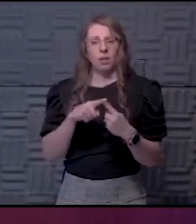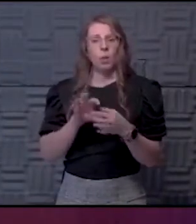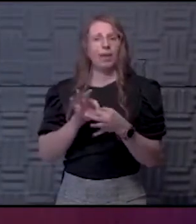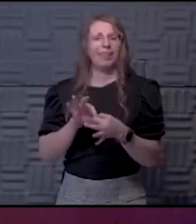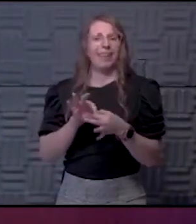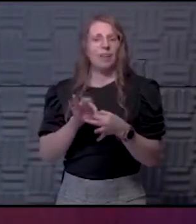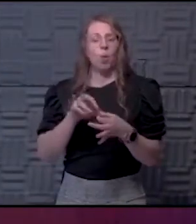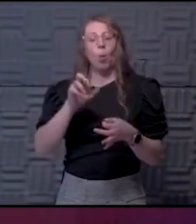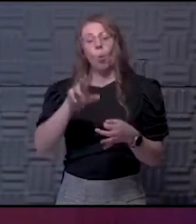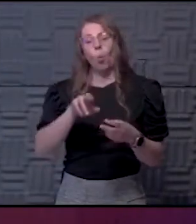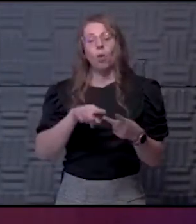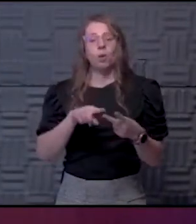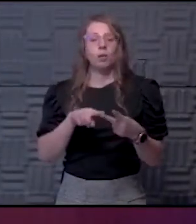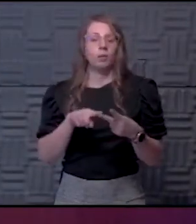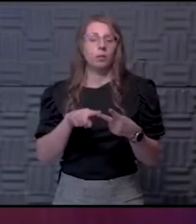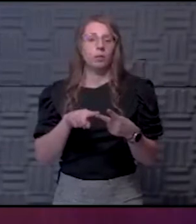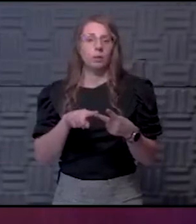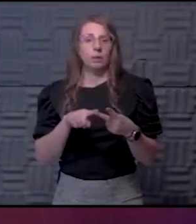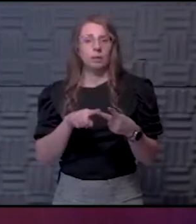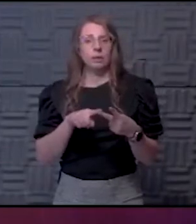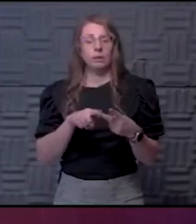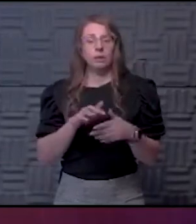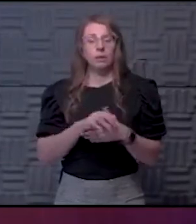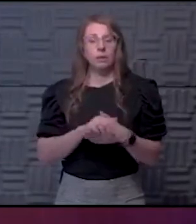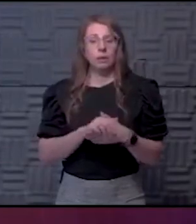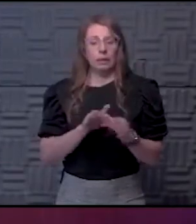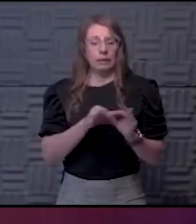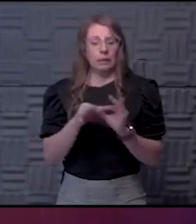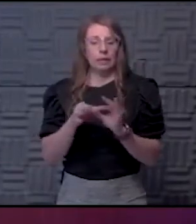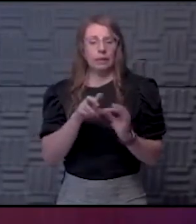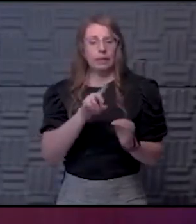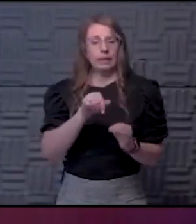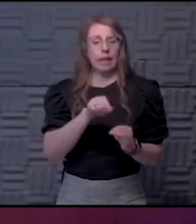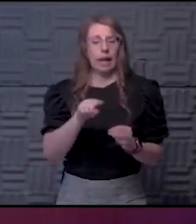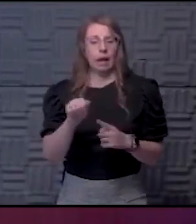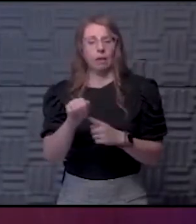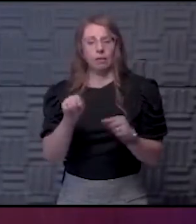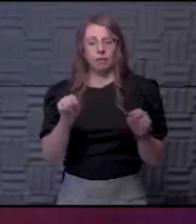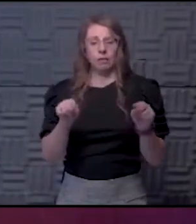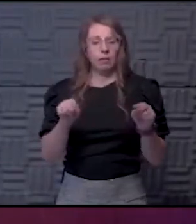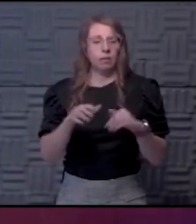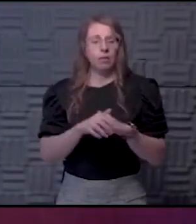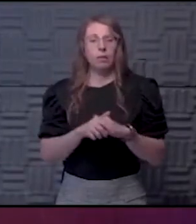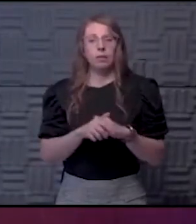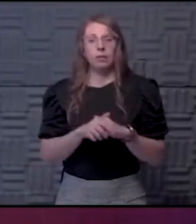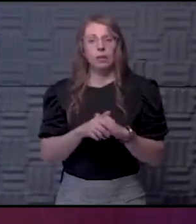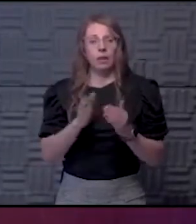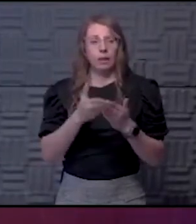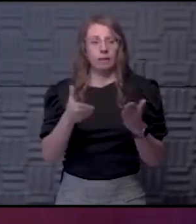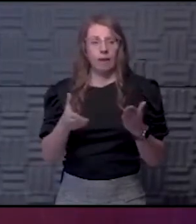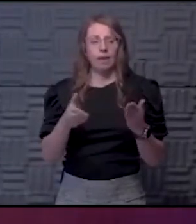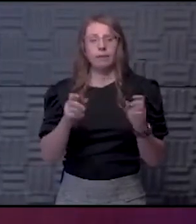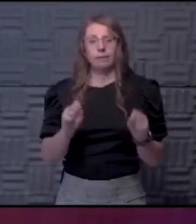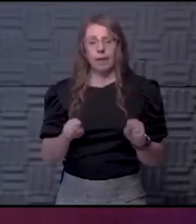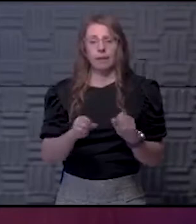related or sort of connected data points is that things can be